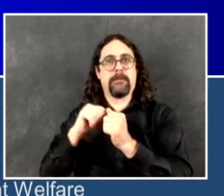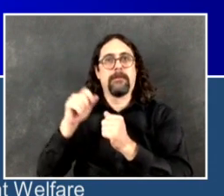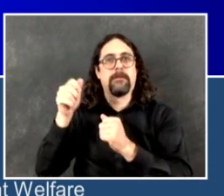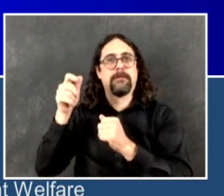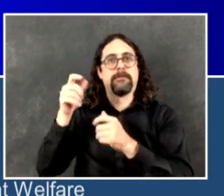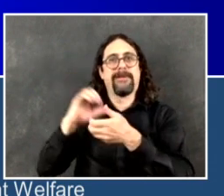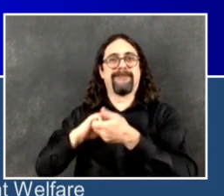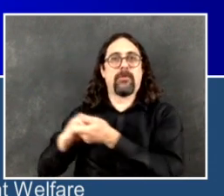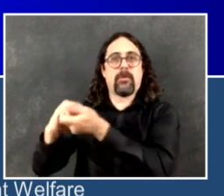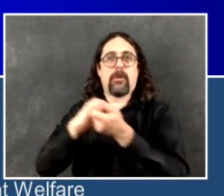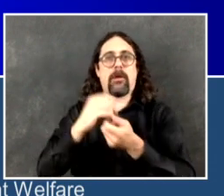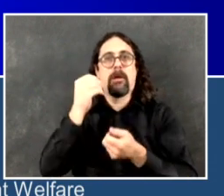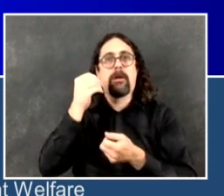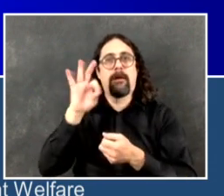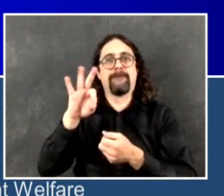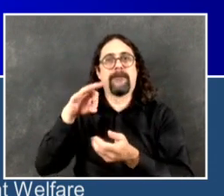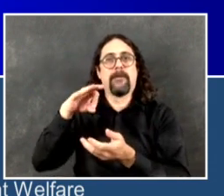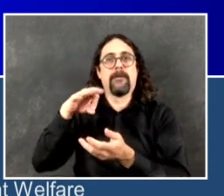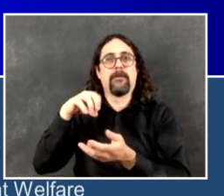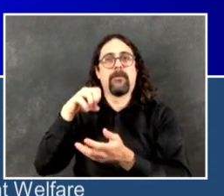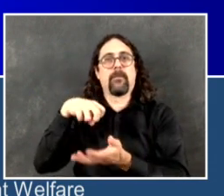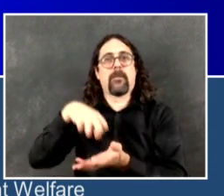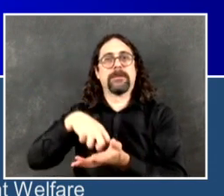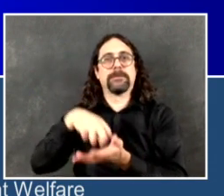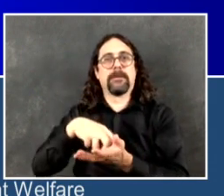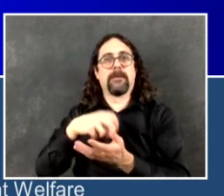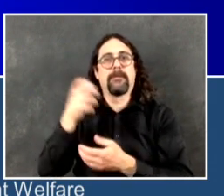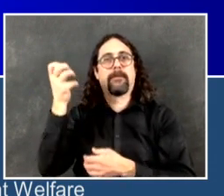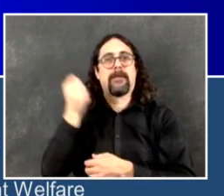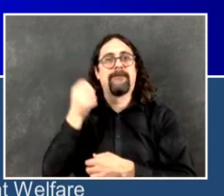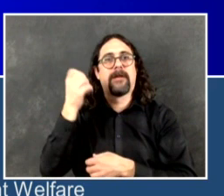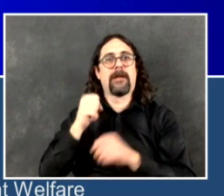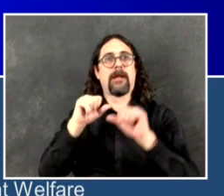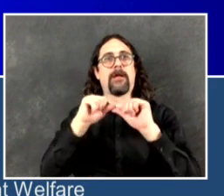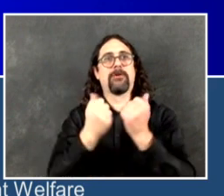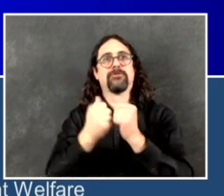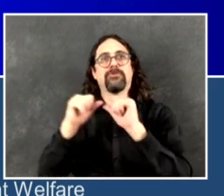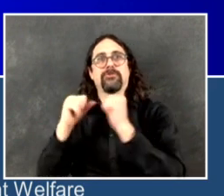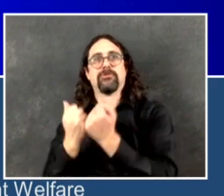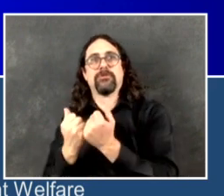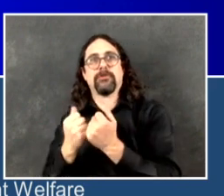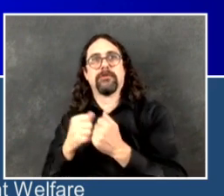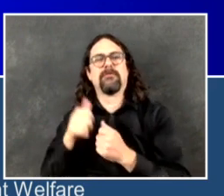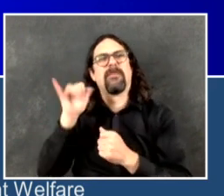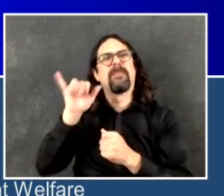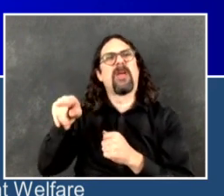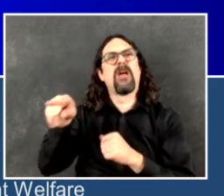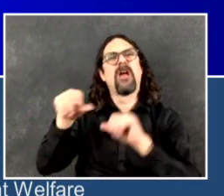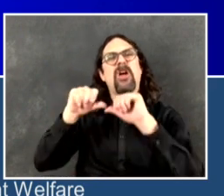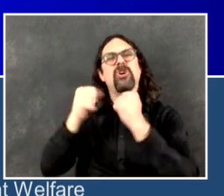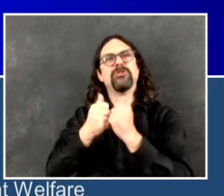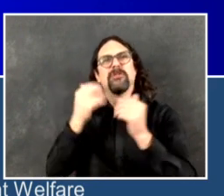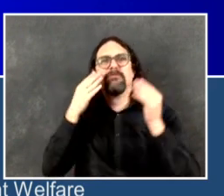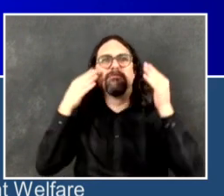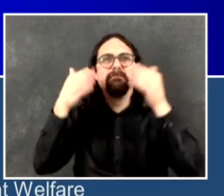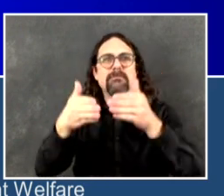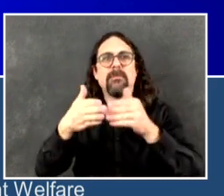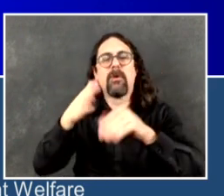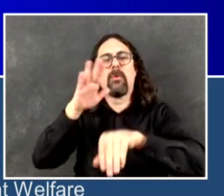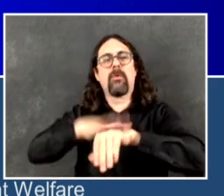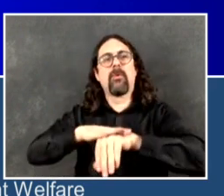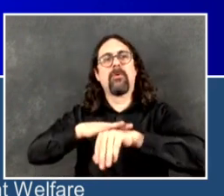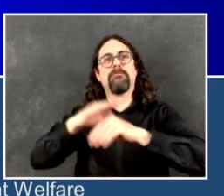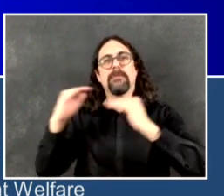justice, in the work of the faith community, and her family is four generations. She is the fourth generation of faith and